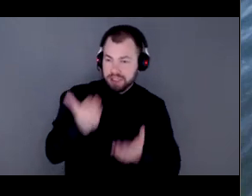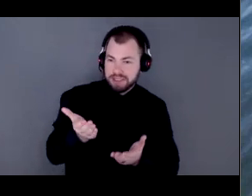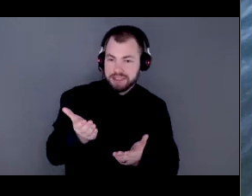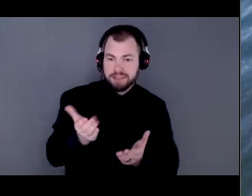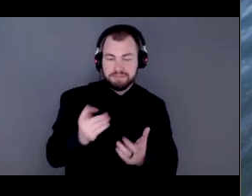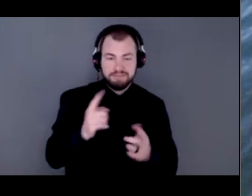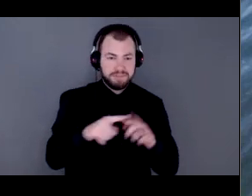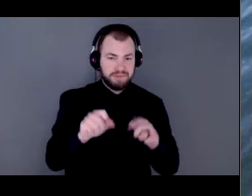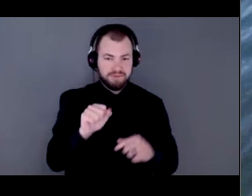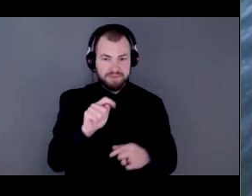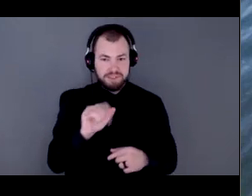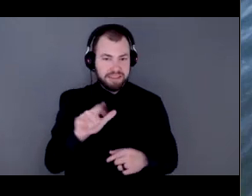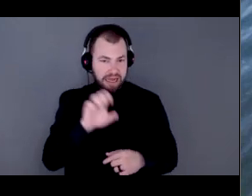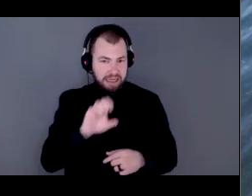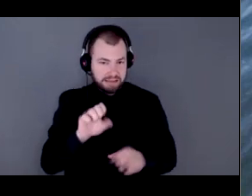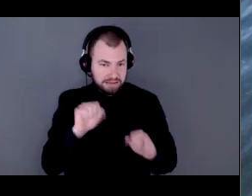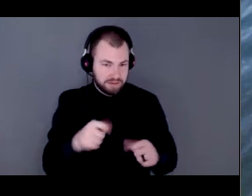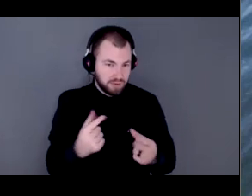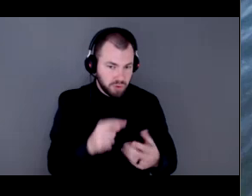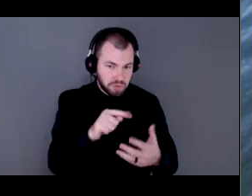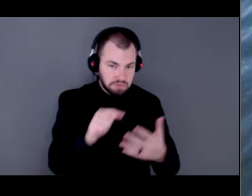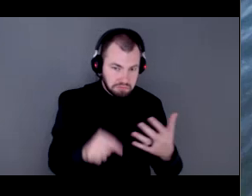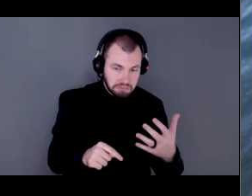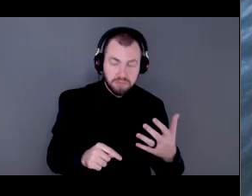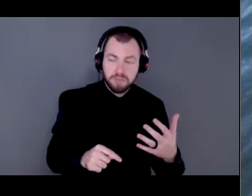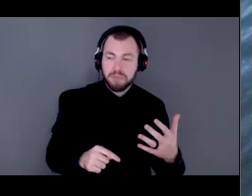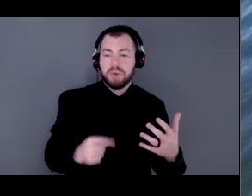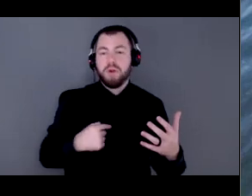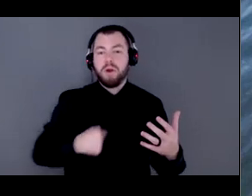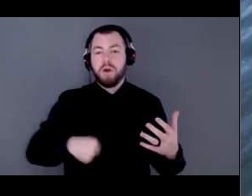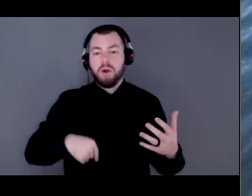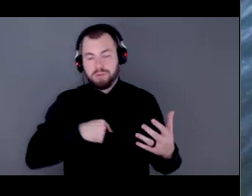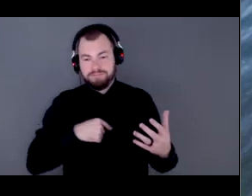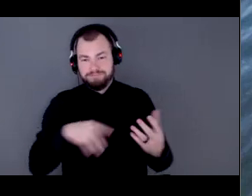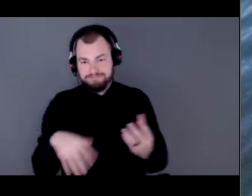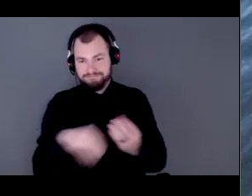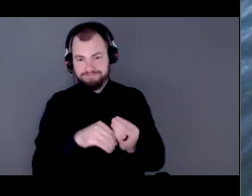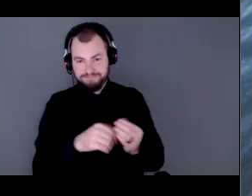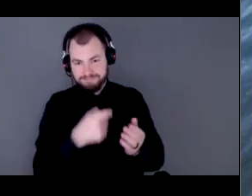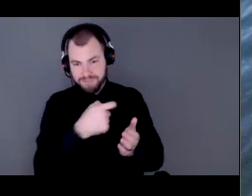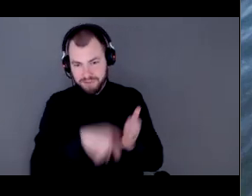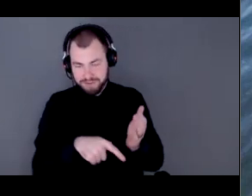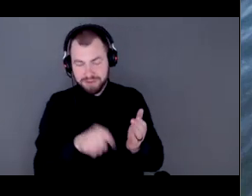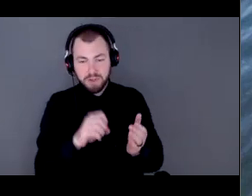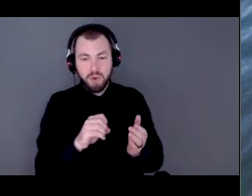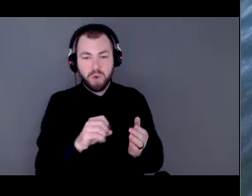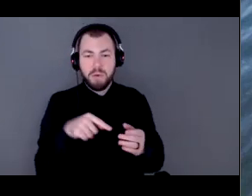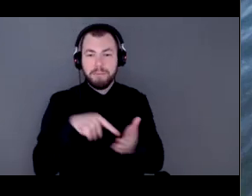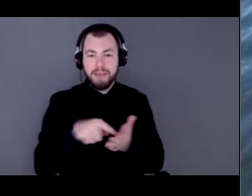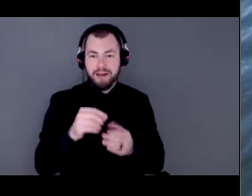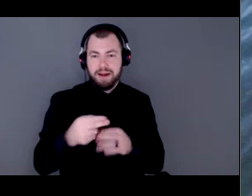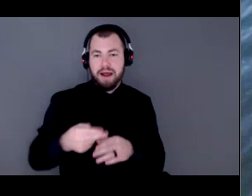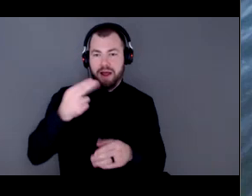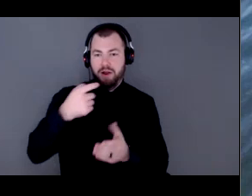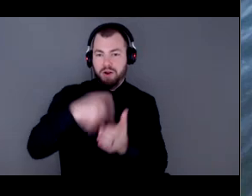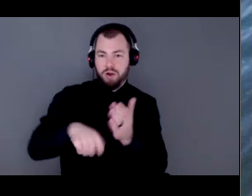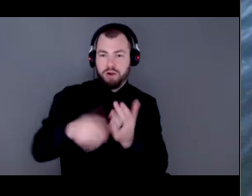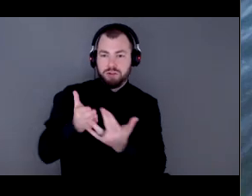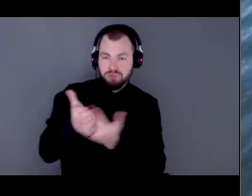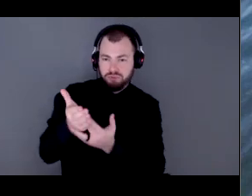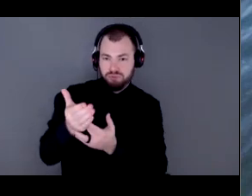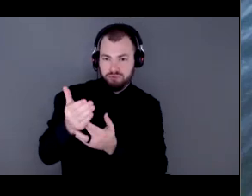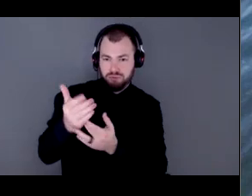they could do. And then we supplemented the cost. So we paid a higher cost through our grant to use the boat,